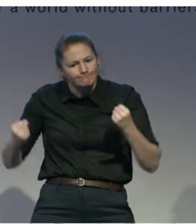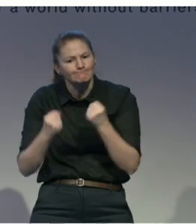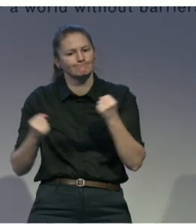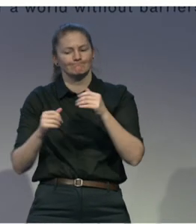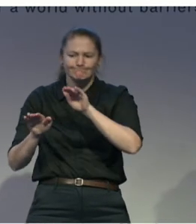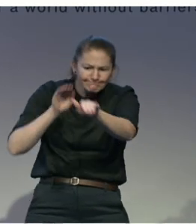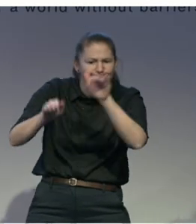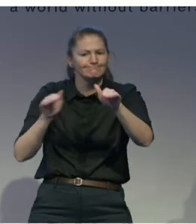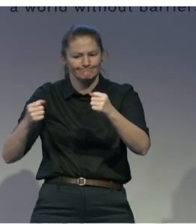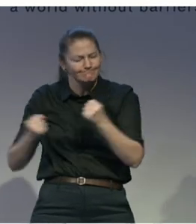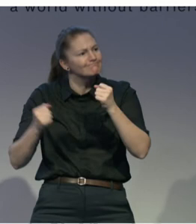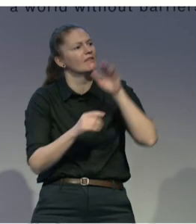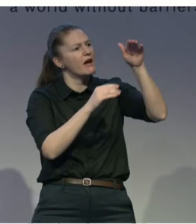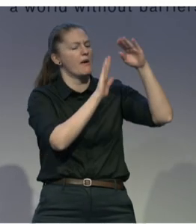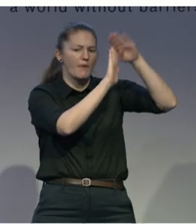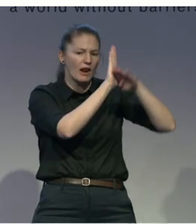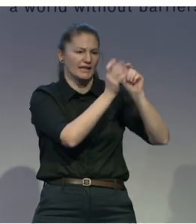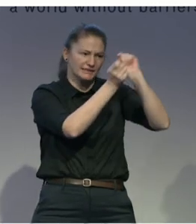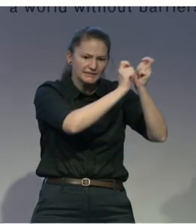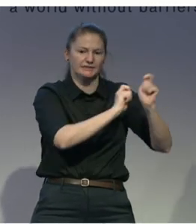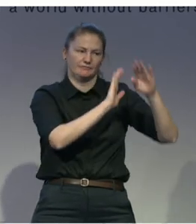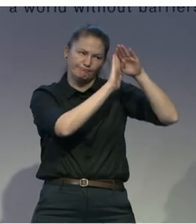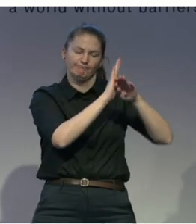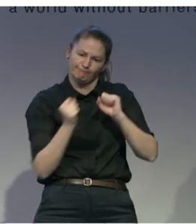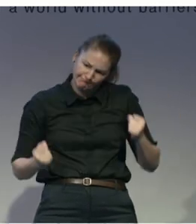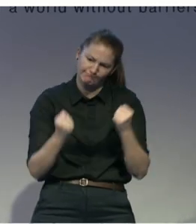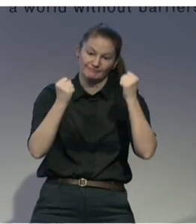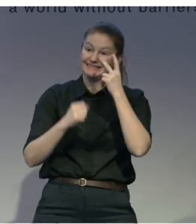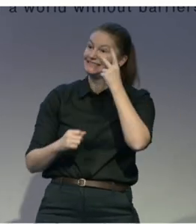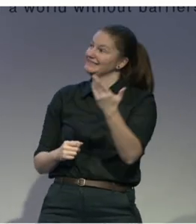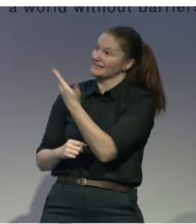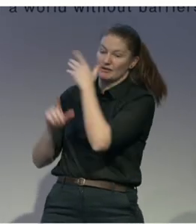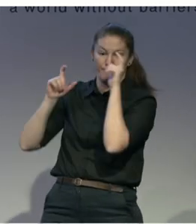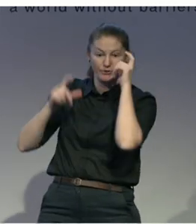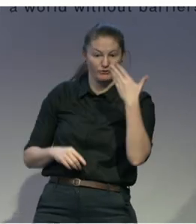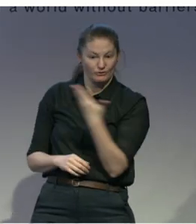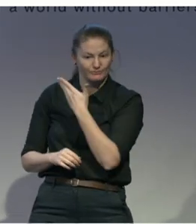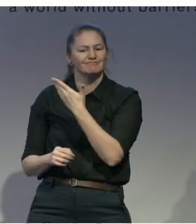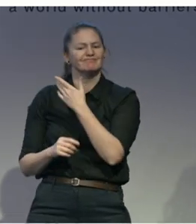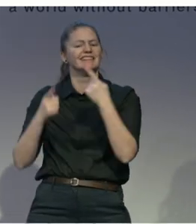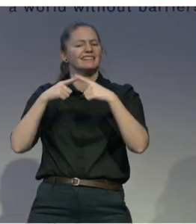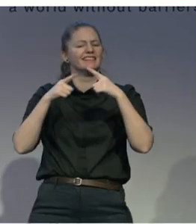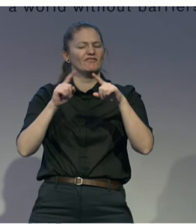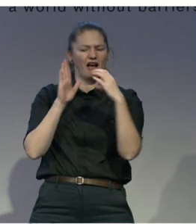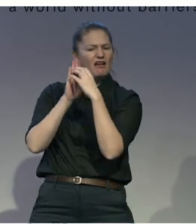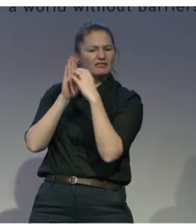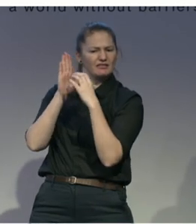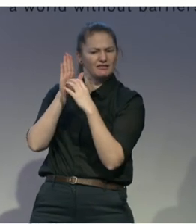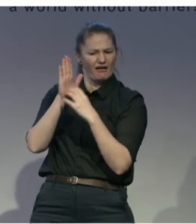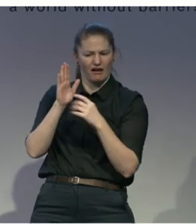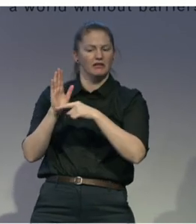I am showing a photo, a session of approval of articles of municipal law in